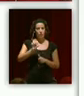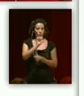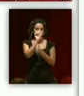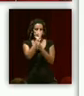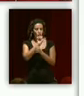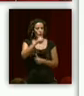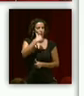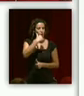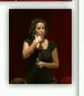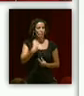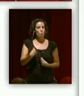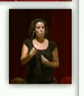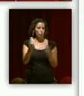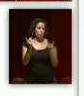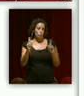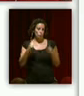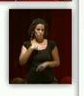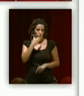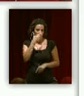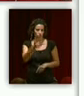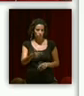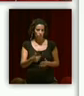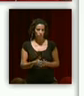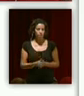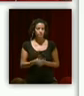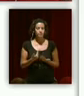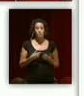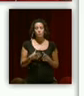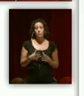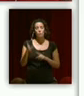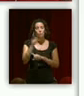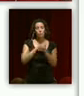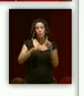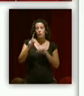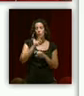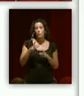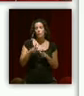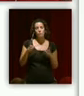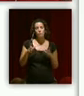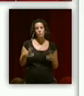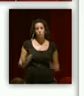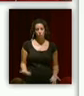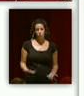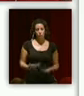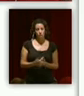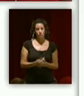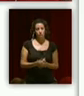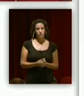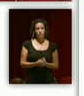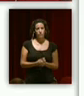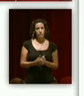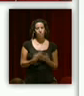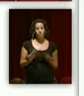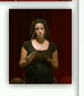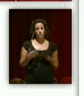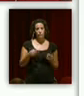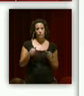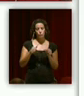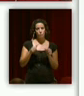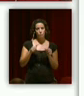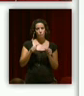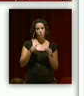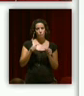you to customize it and configure it. However, the problem with this form is